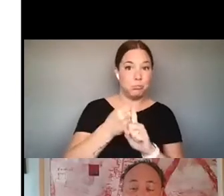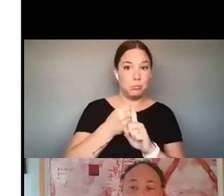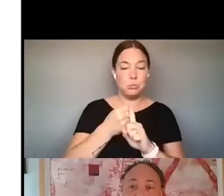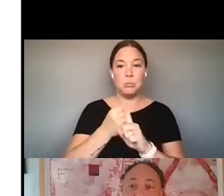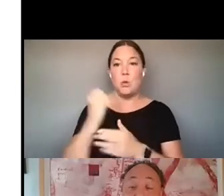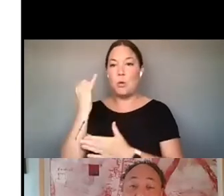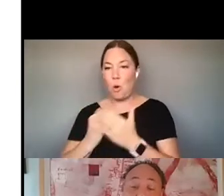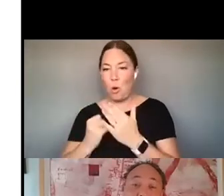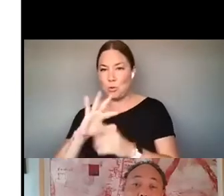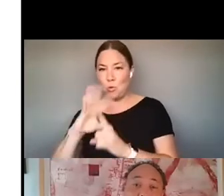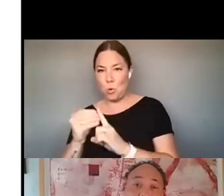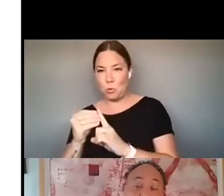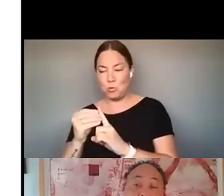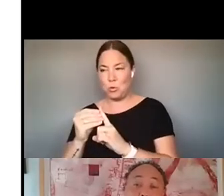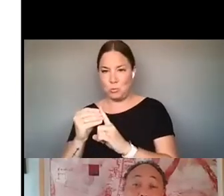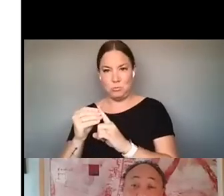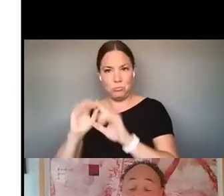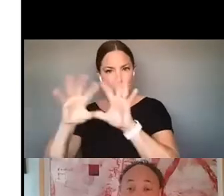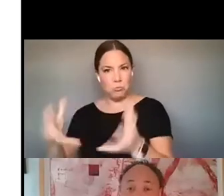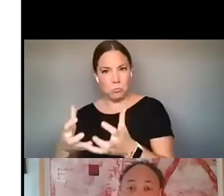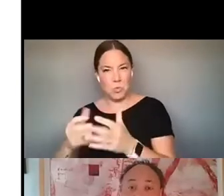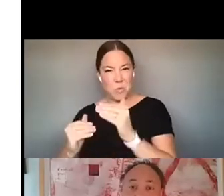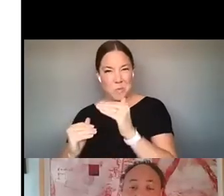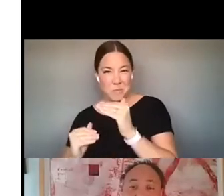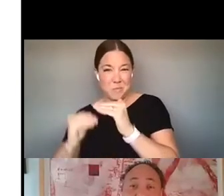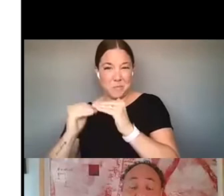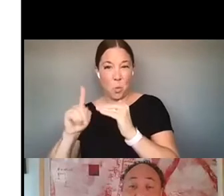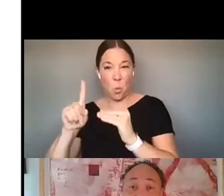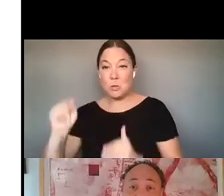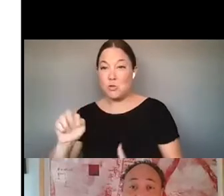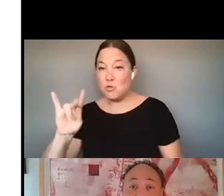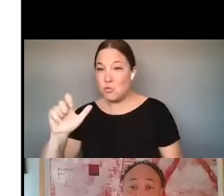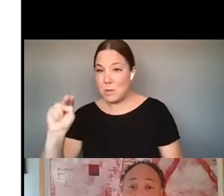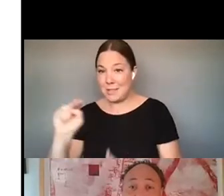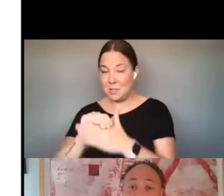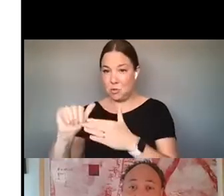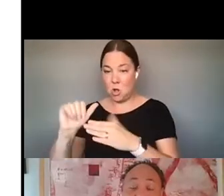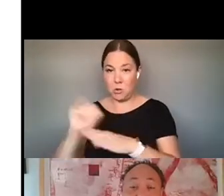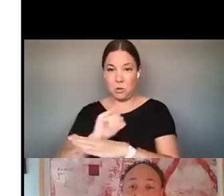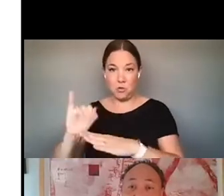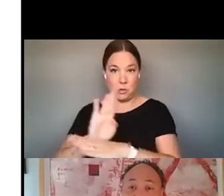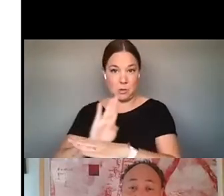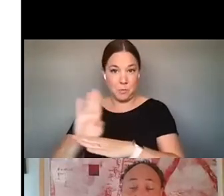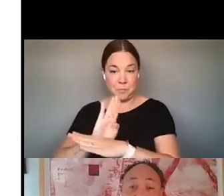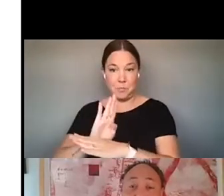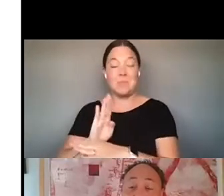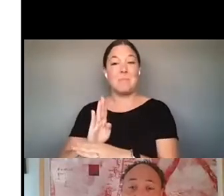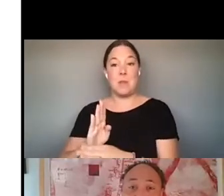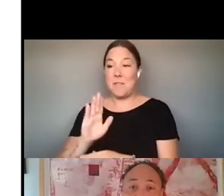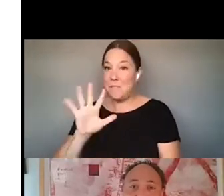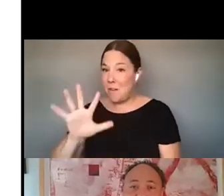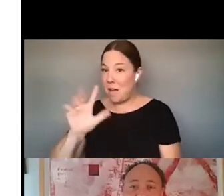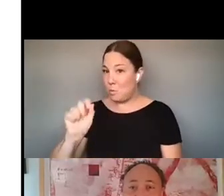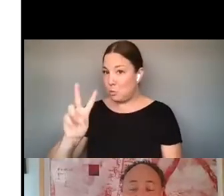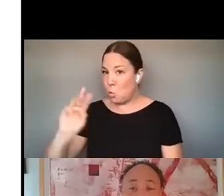sector was approaching a $1 trillion industry that directly employed 5.2 million people